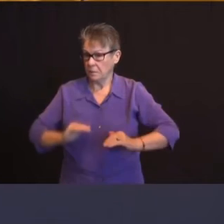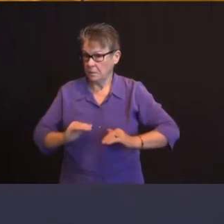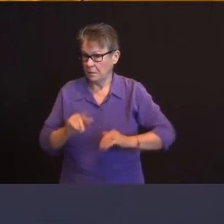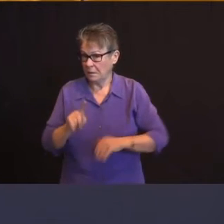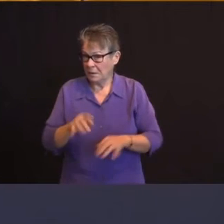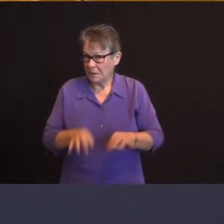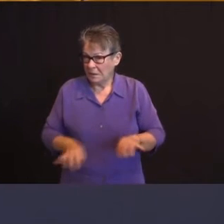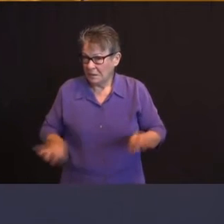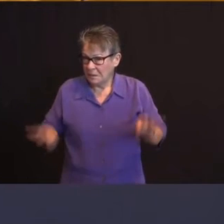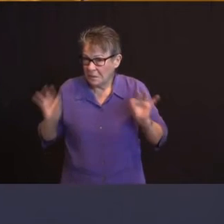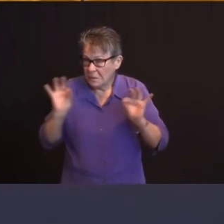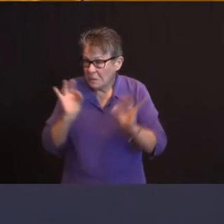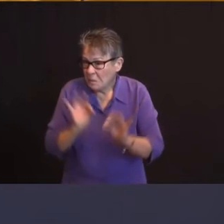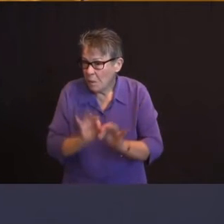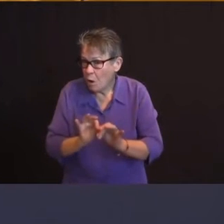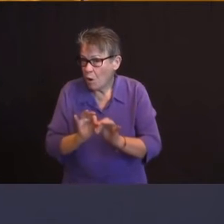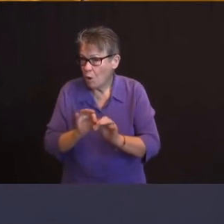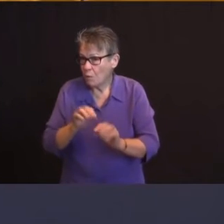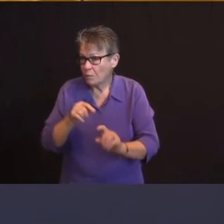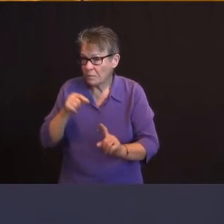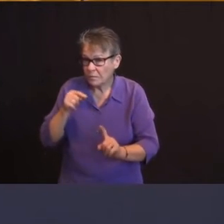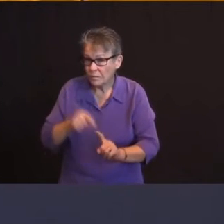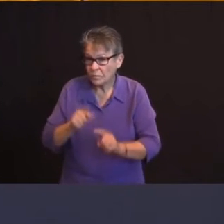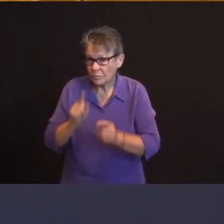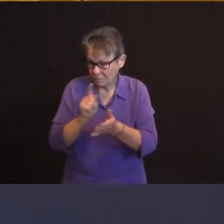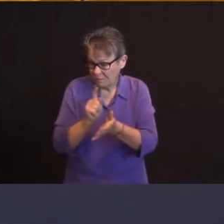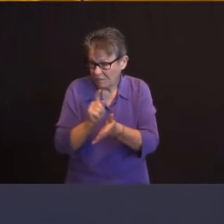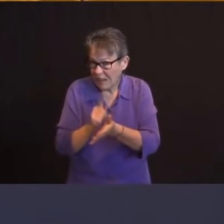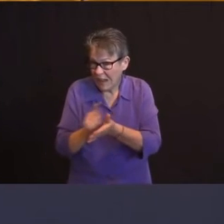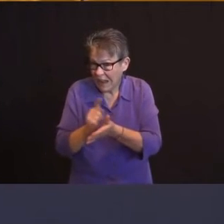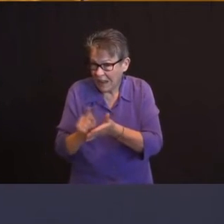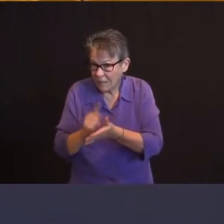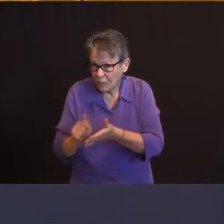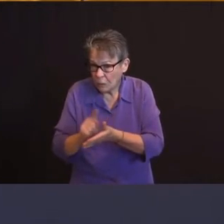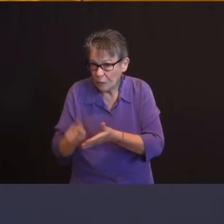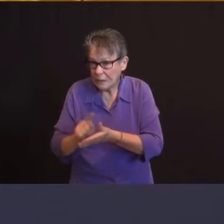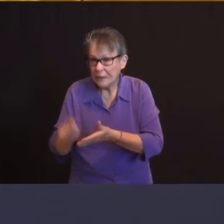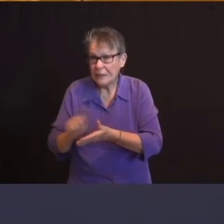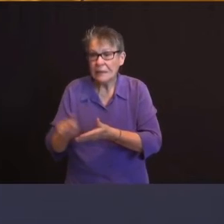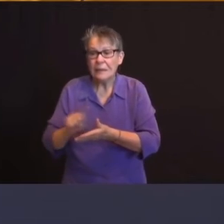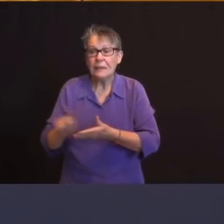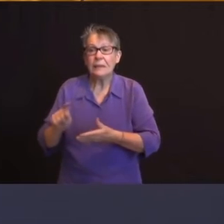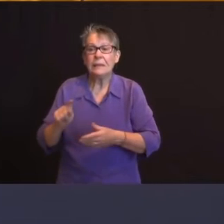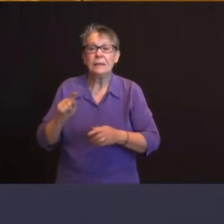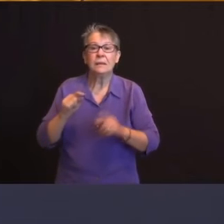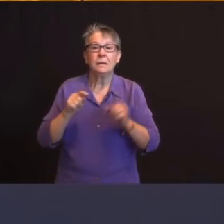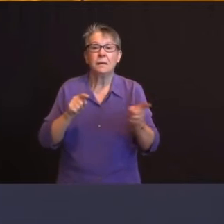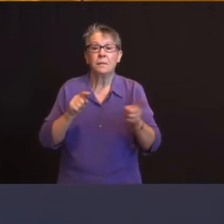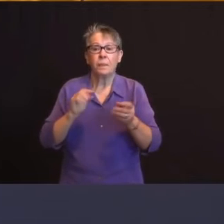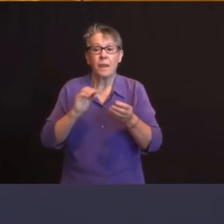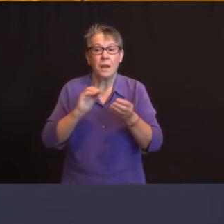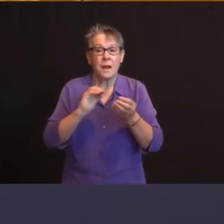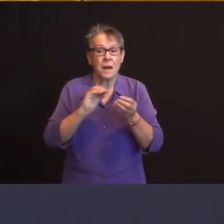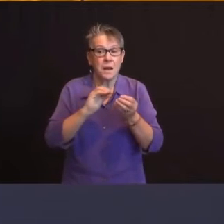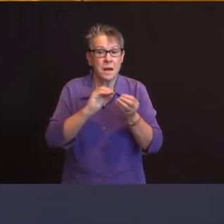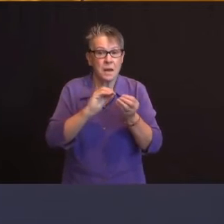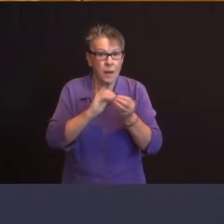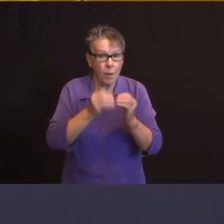each successive week, the numbers coming out of Pfizer, and then Moderna is on a sort of a